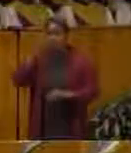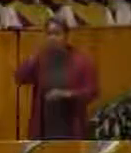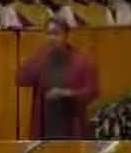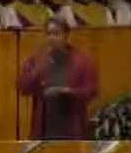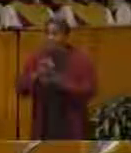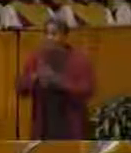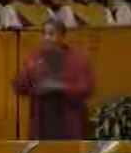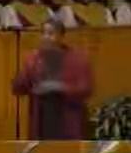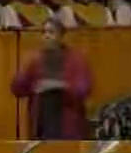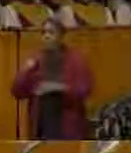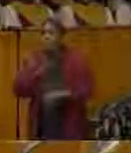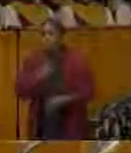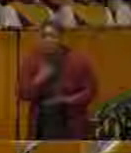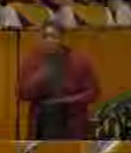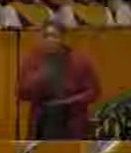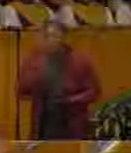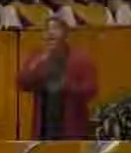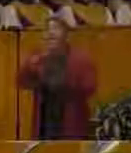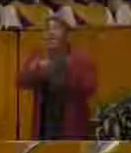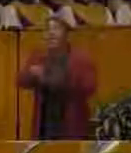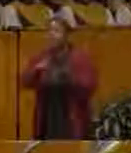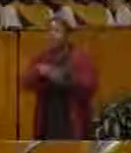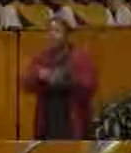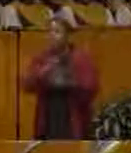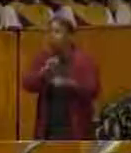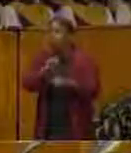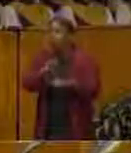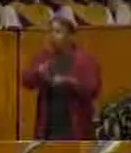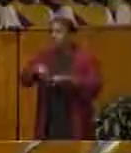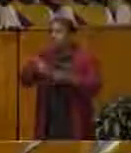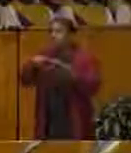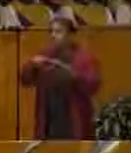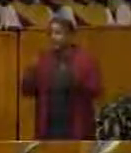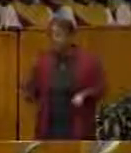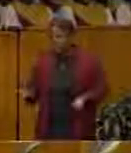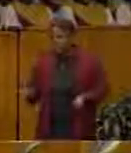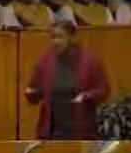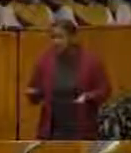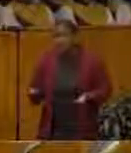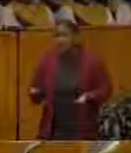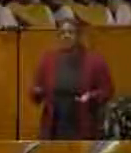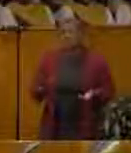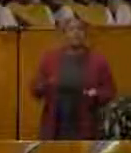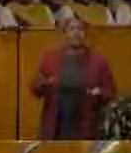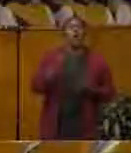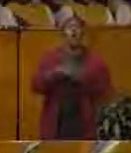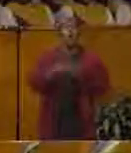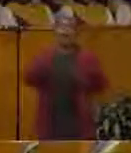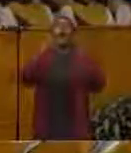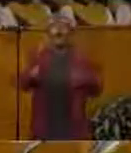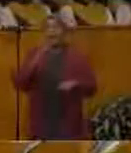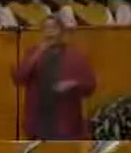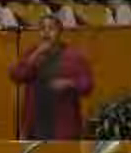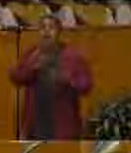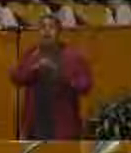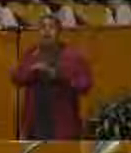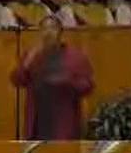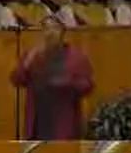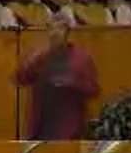your membership has been suspended. Watch what happens if you don't pay that bill for the wine